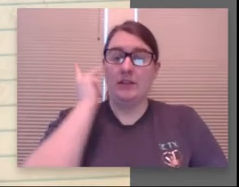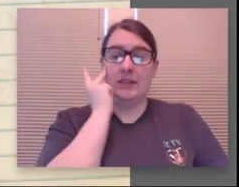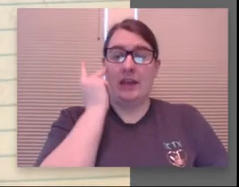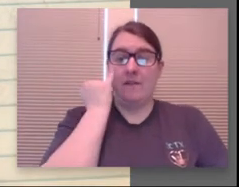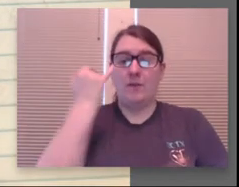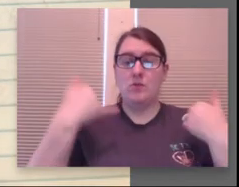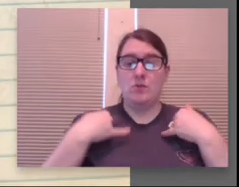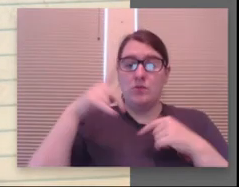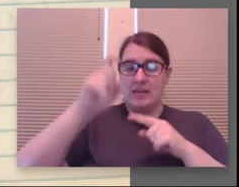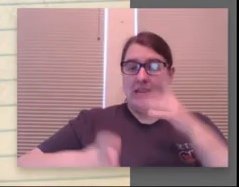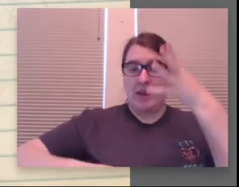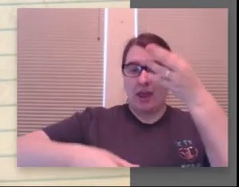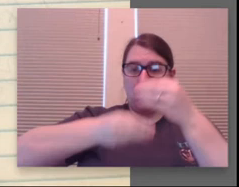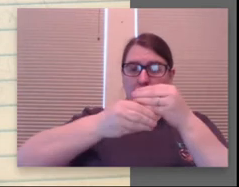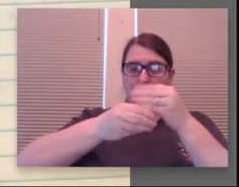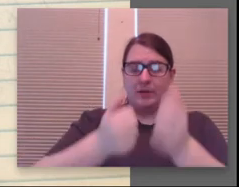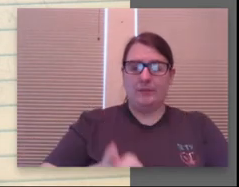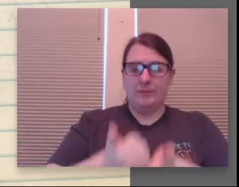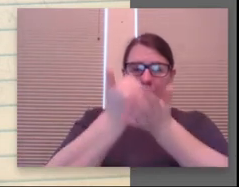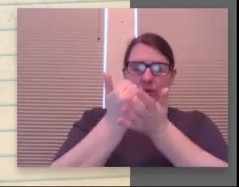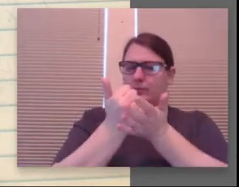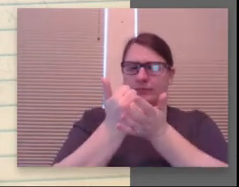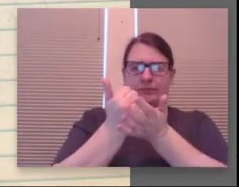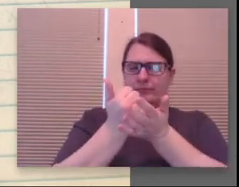All right, if you need help,